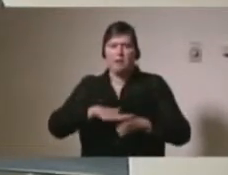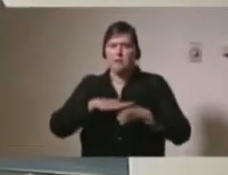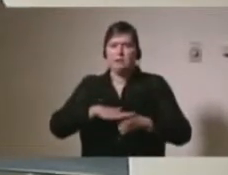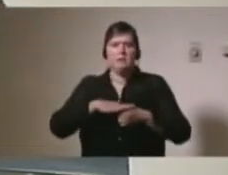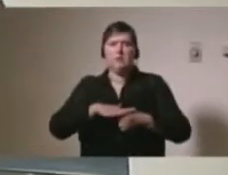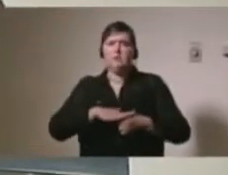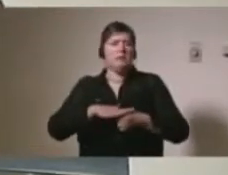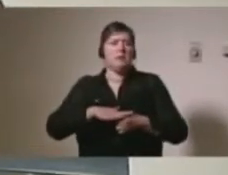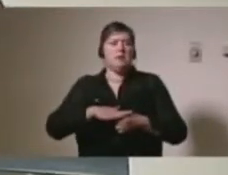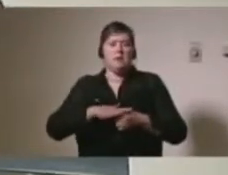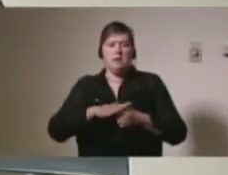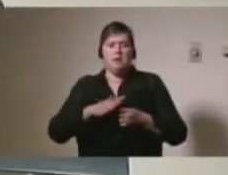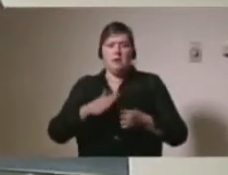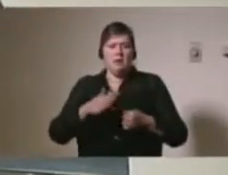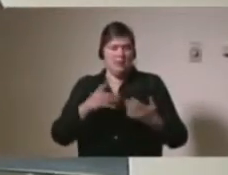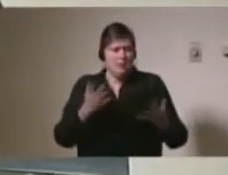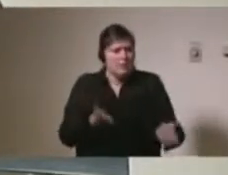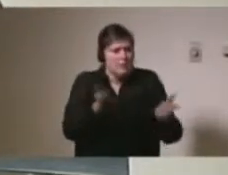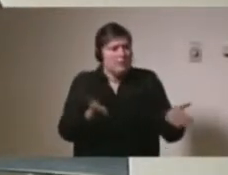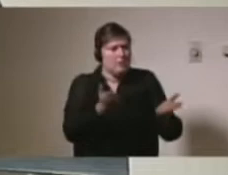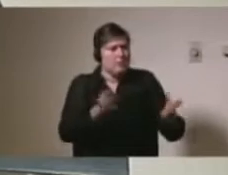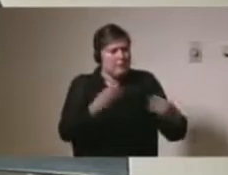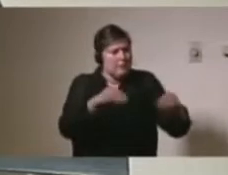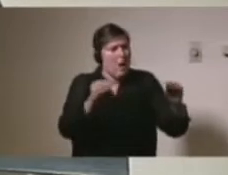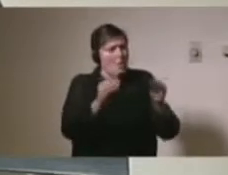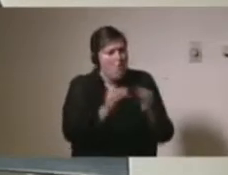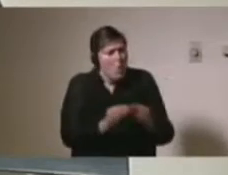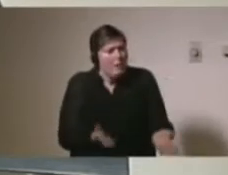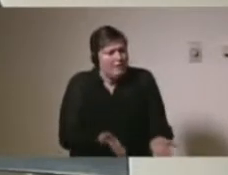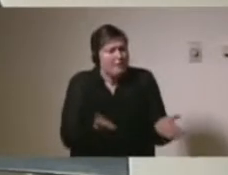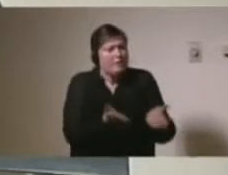more, sell more, without